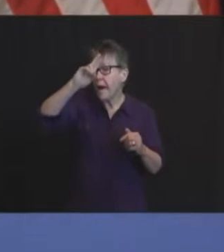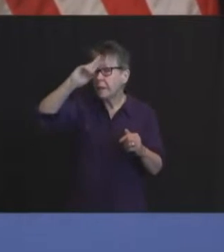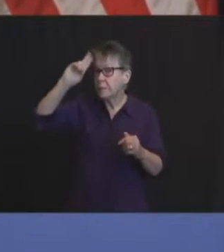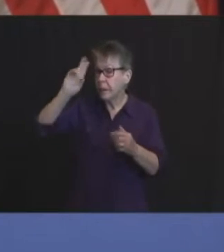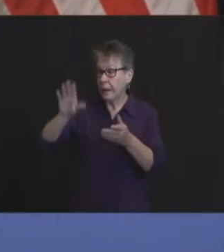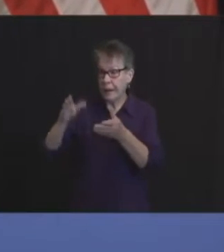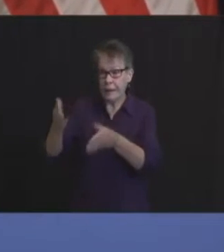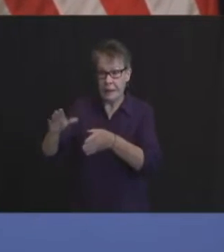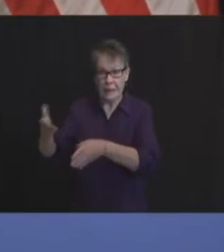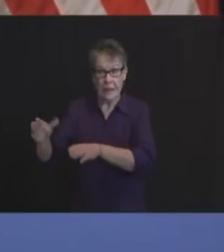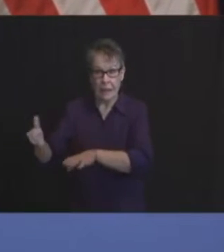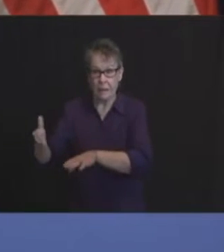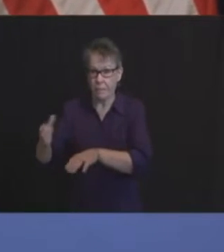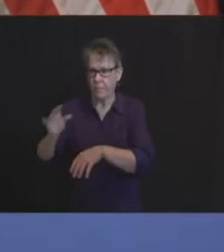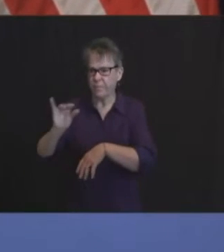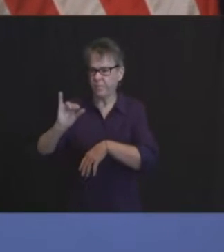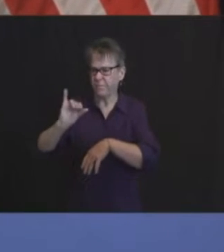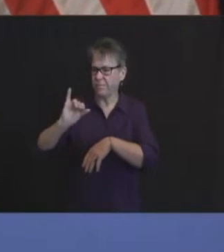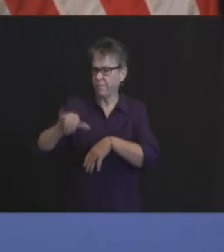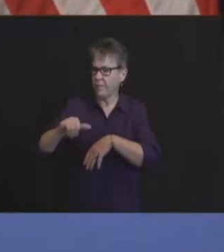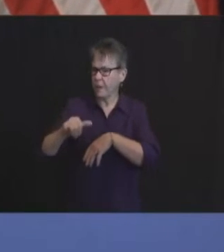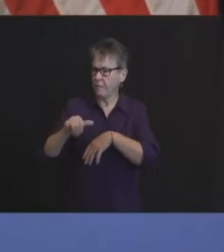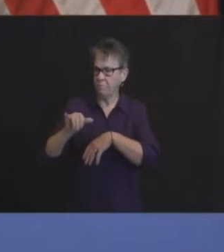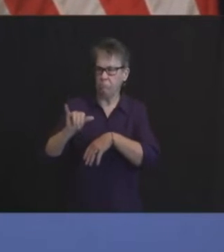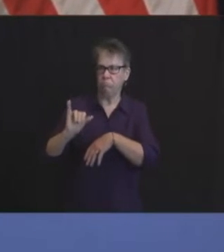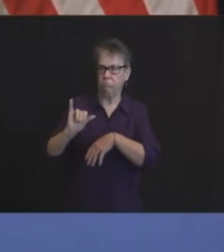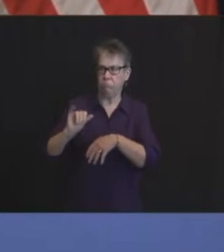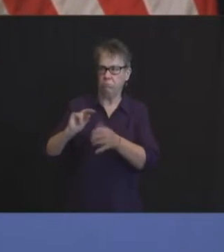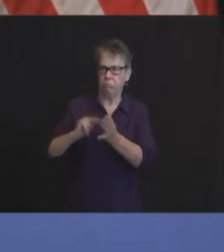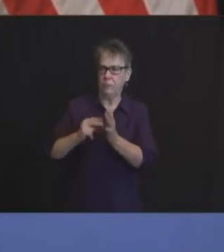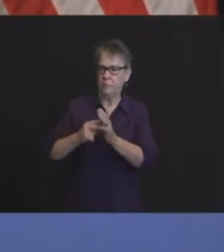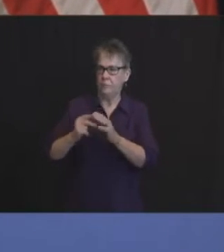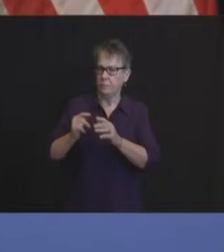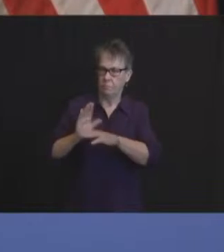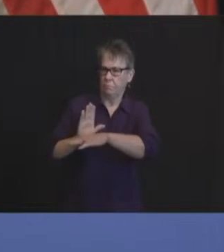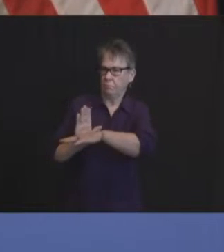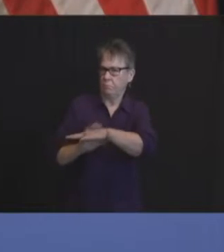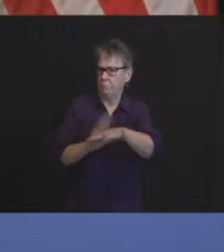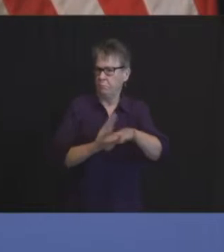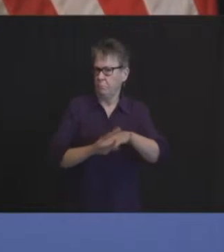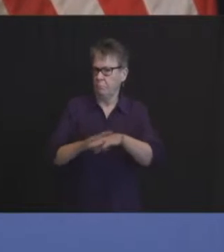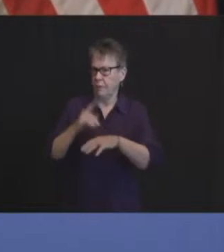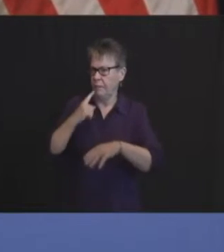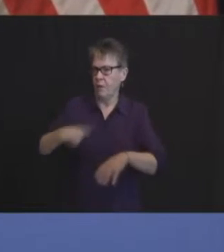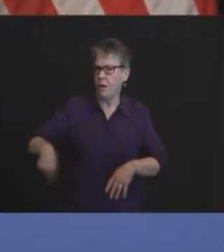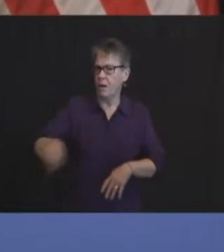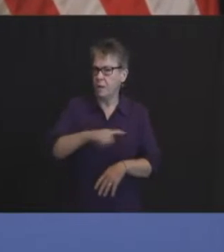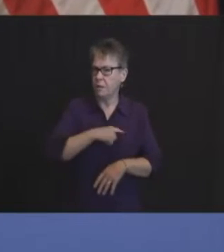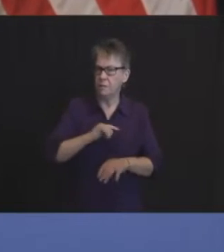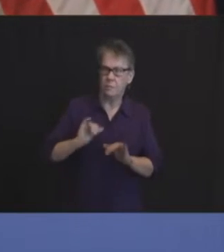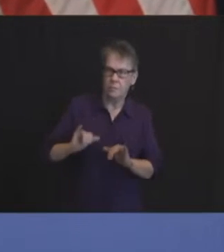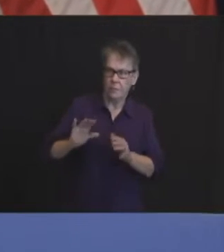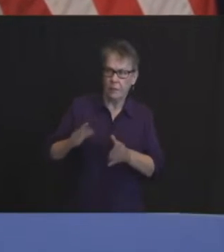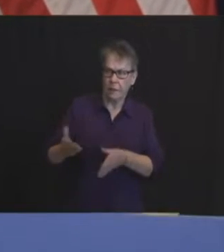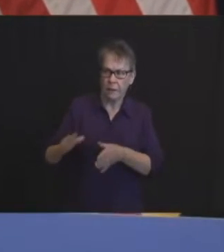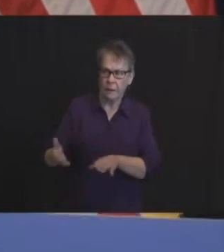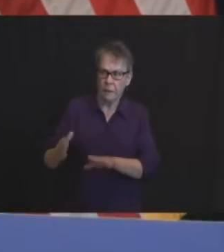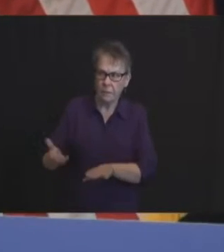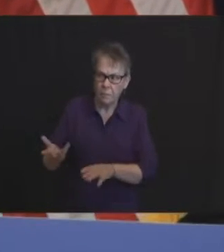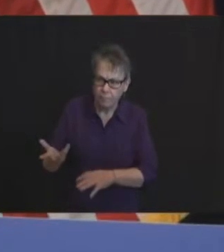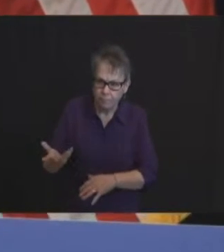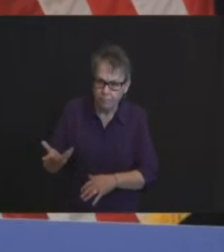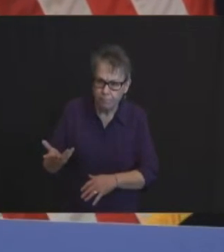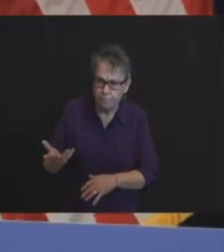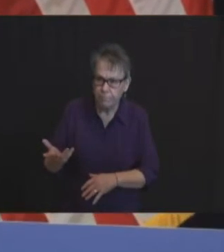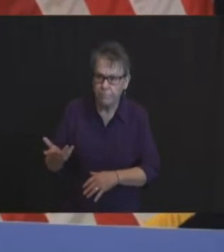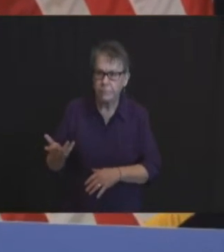So, typically if you see increases in cases, unfortunately, one would potentially predict that there